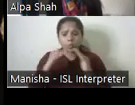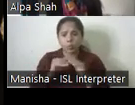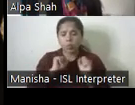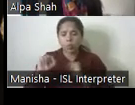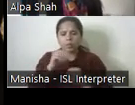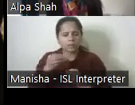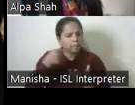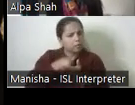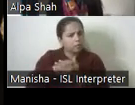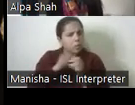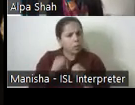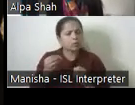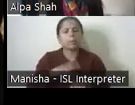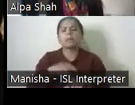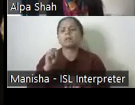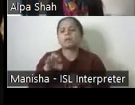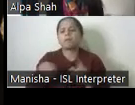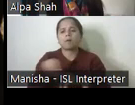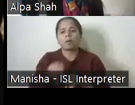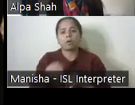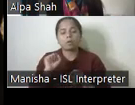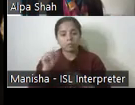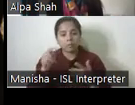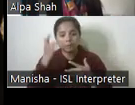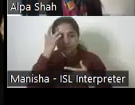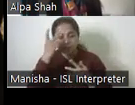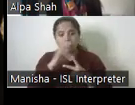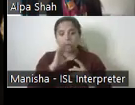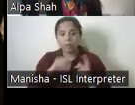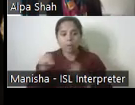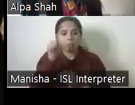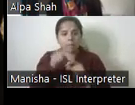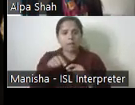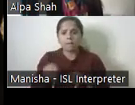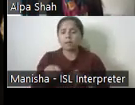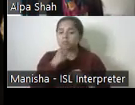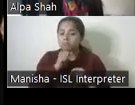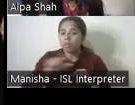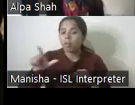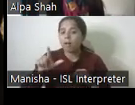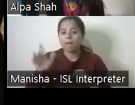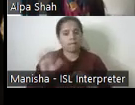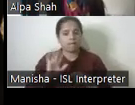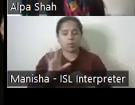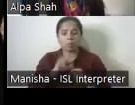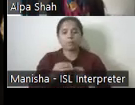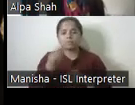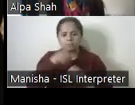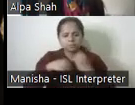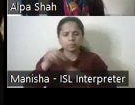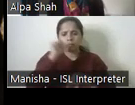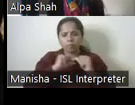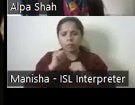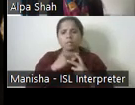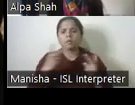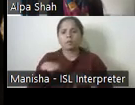and temporary due to sickness or life cycle ritual rather than permanent. Eating, drinking, and making merry